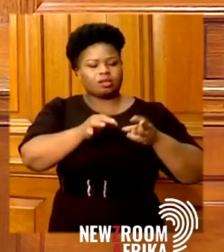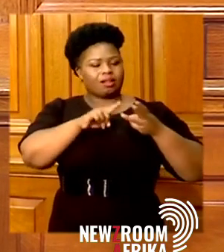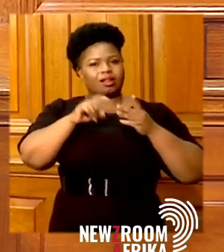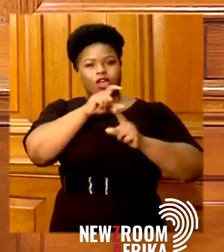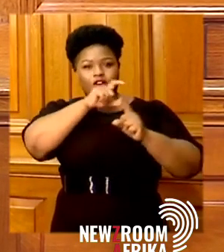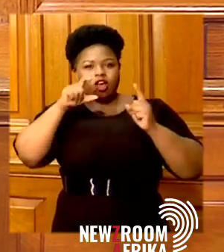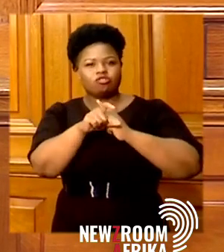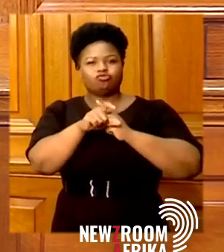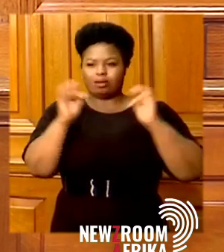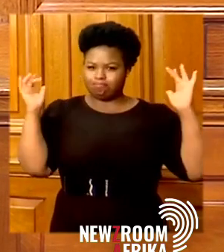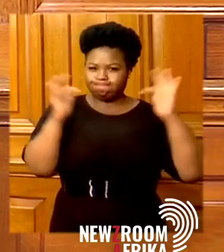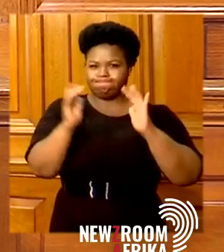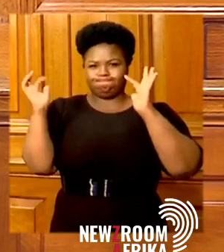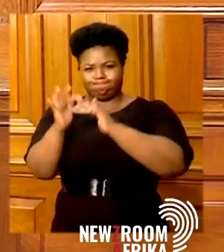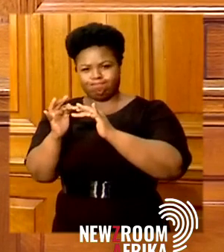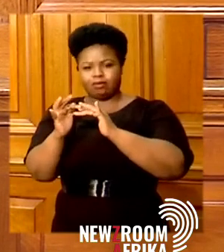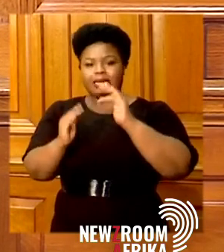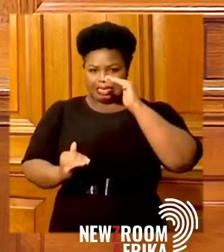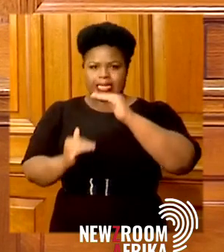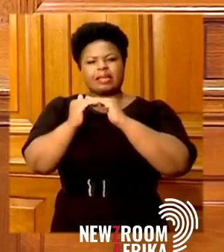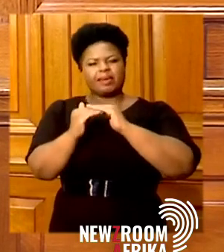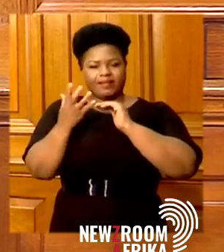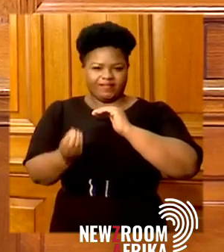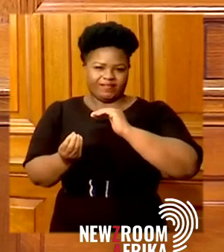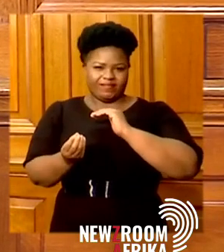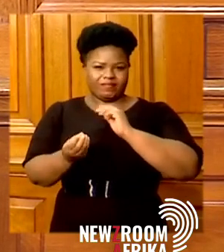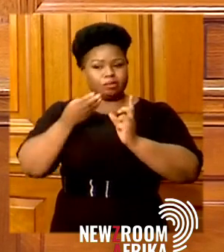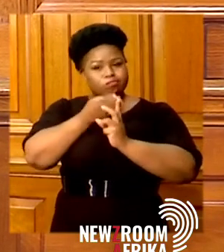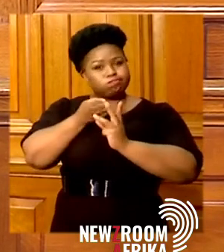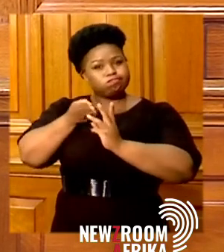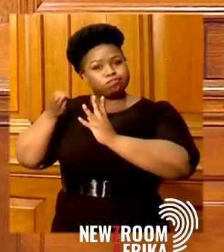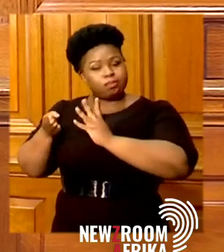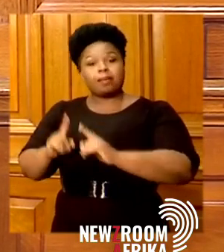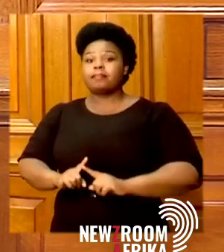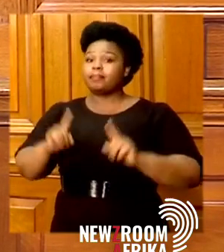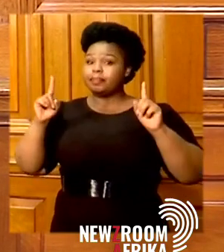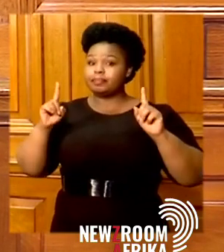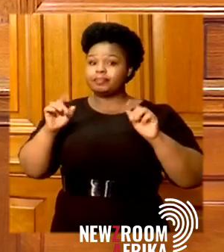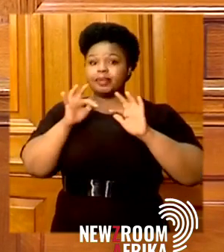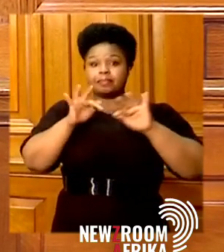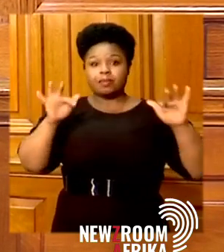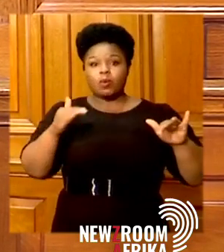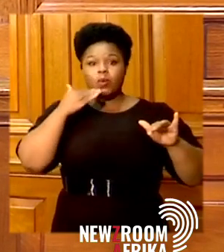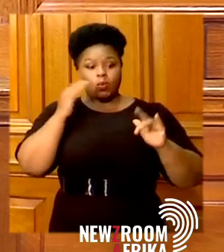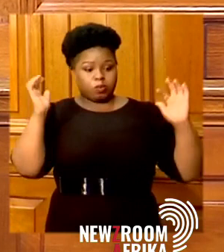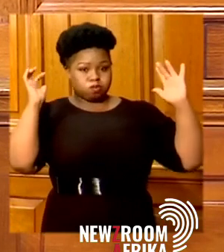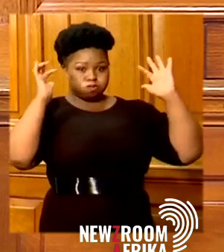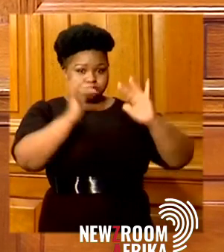gatherings. The other part is that the maximum number of people allowed at any